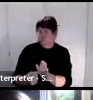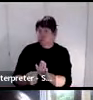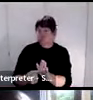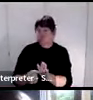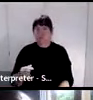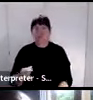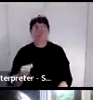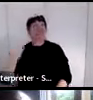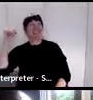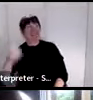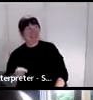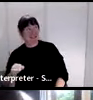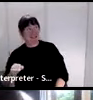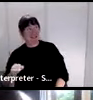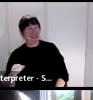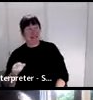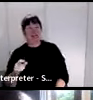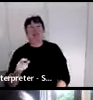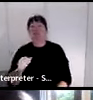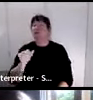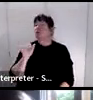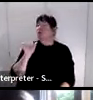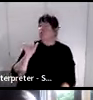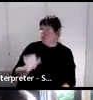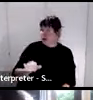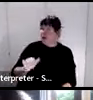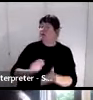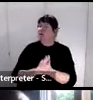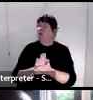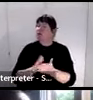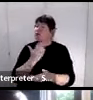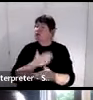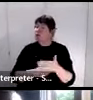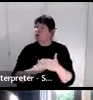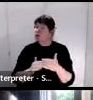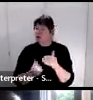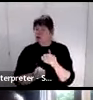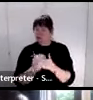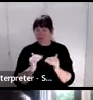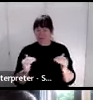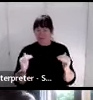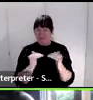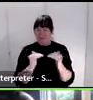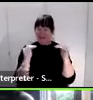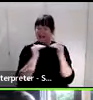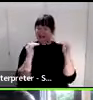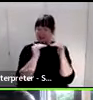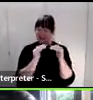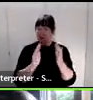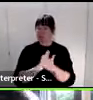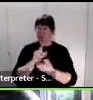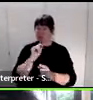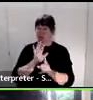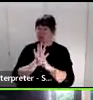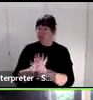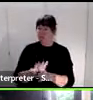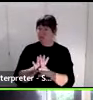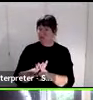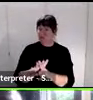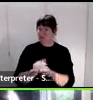want kind of the development of standards, which others have been calling for, that can then be enforced. Yeah, that would be great. I